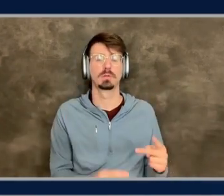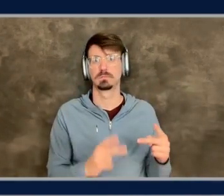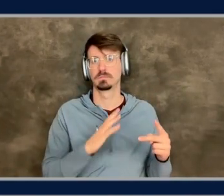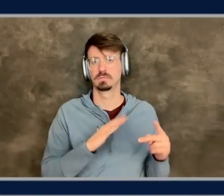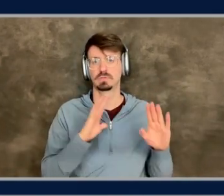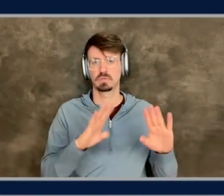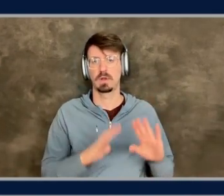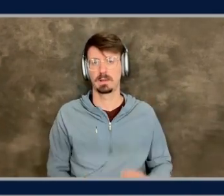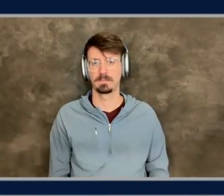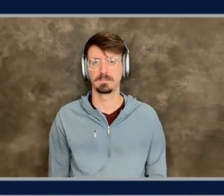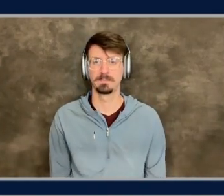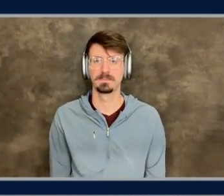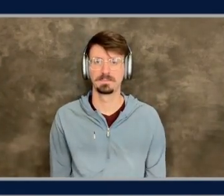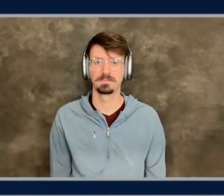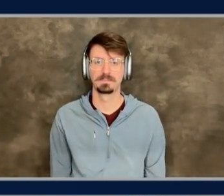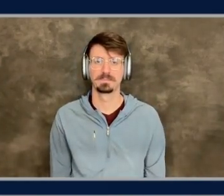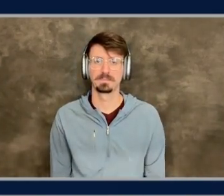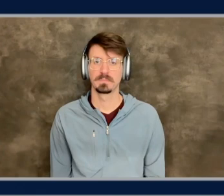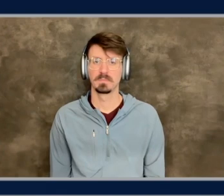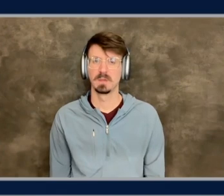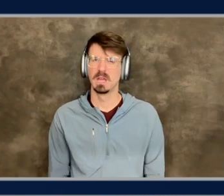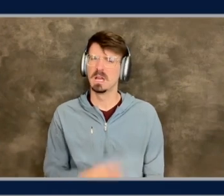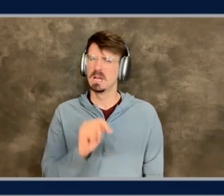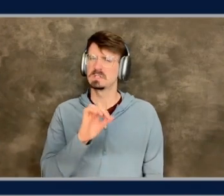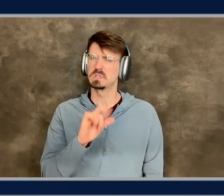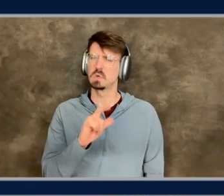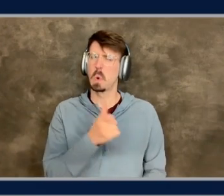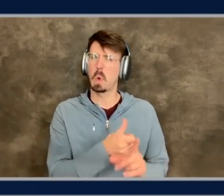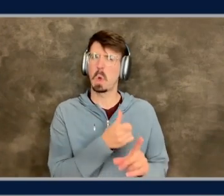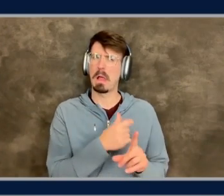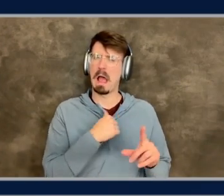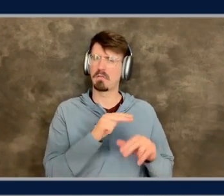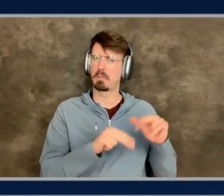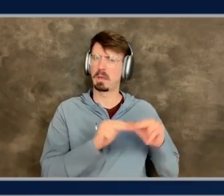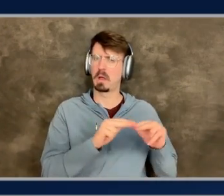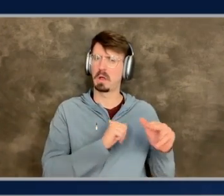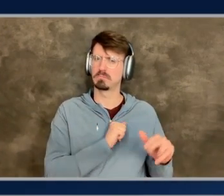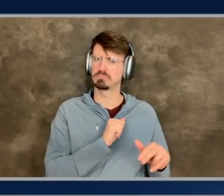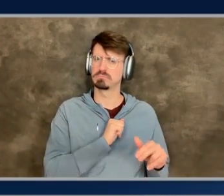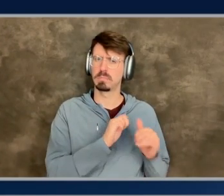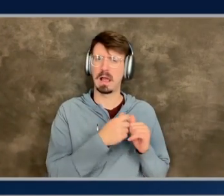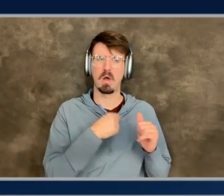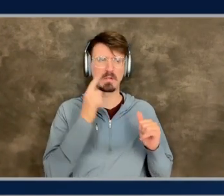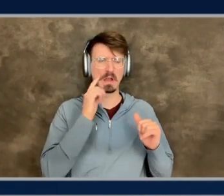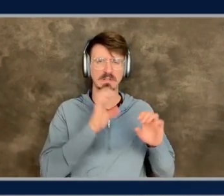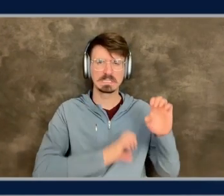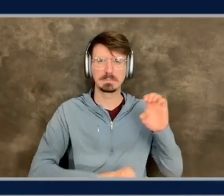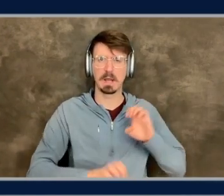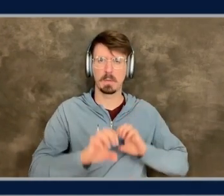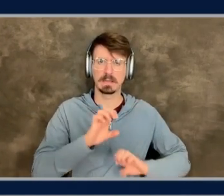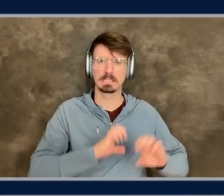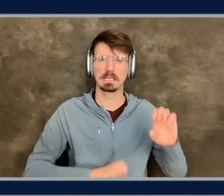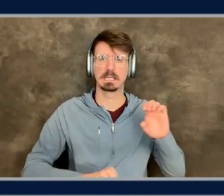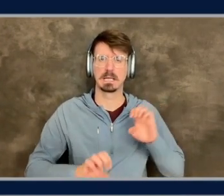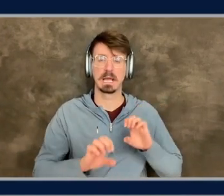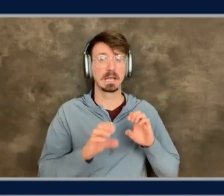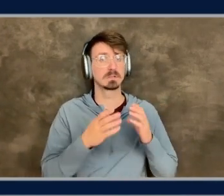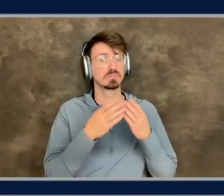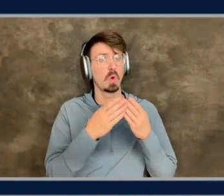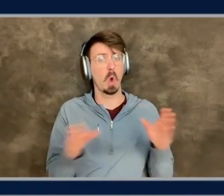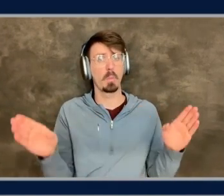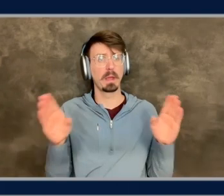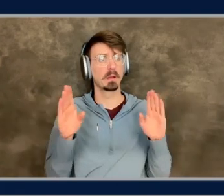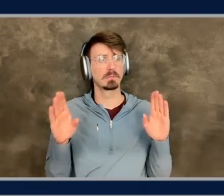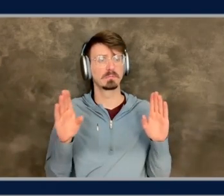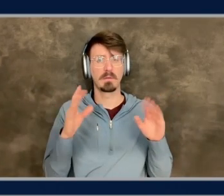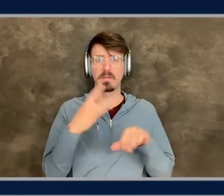So it's a little tool that I built by myself. The way I've kind of experimented with all the features of this. It is available. It's open source. You can find it on